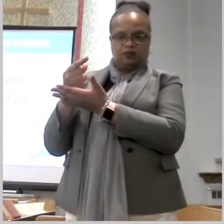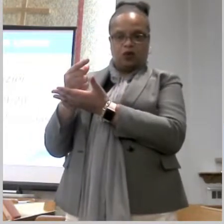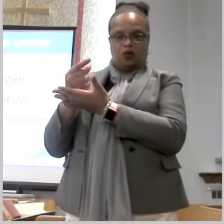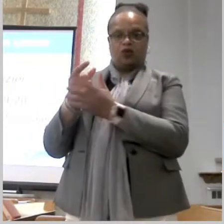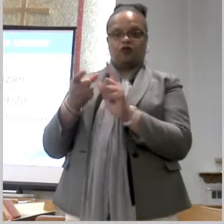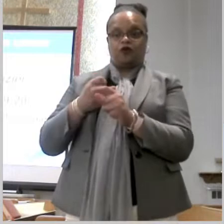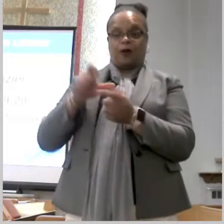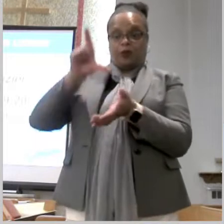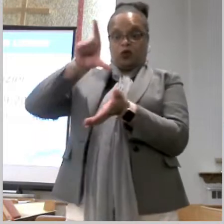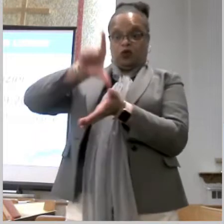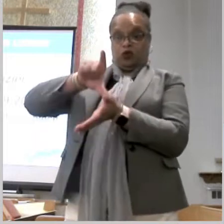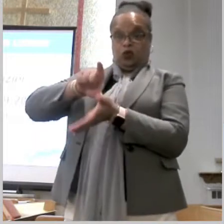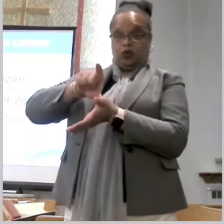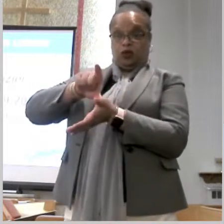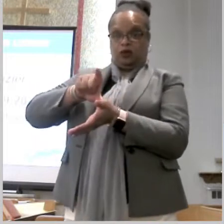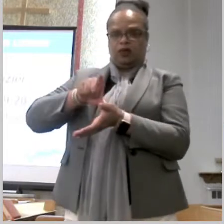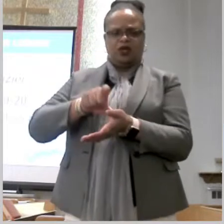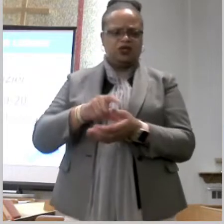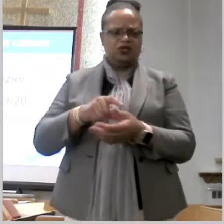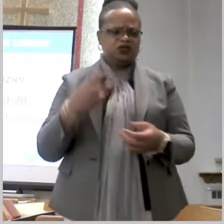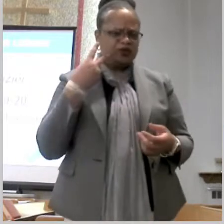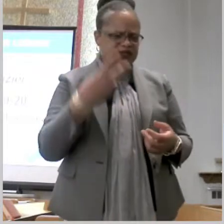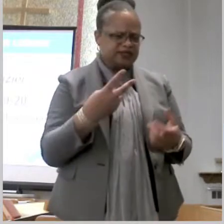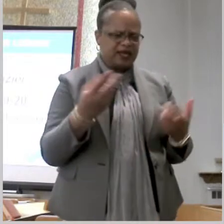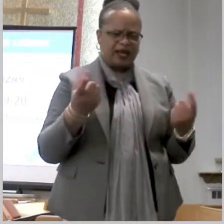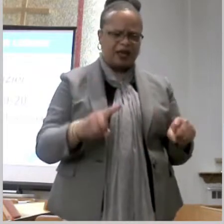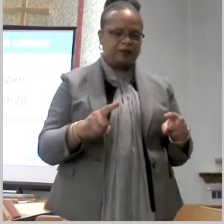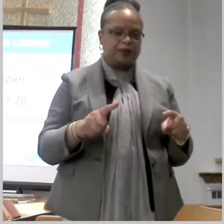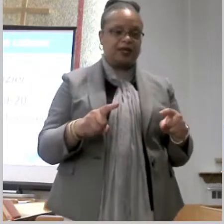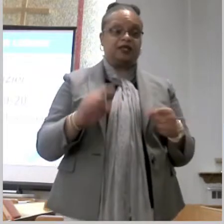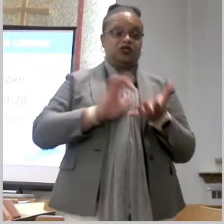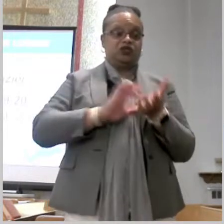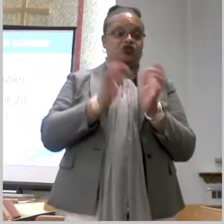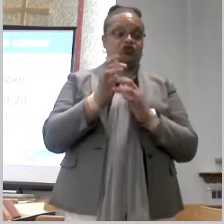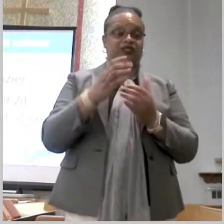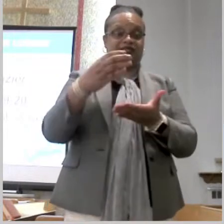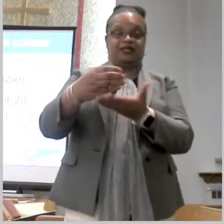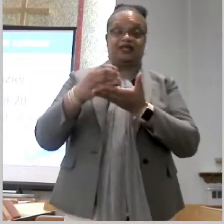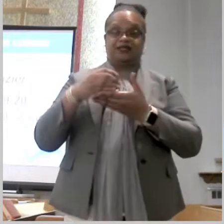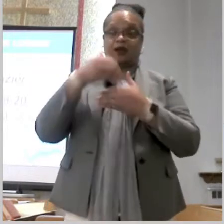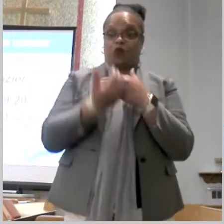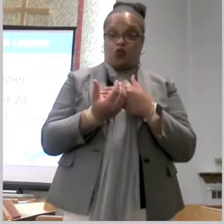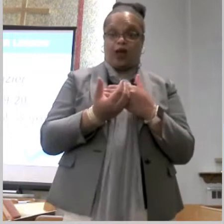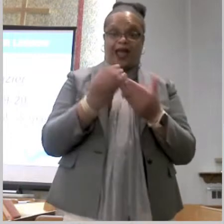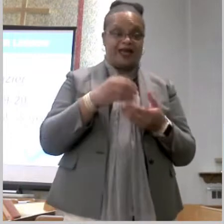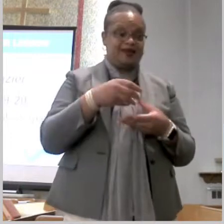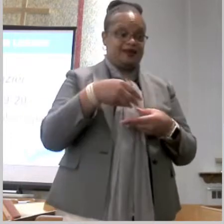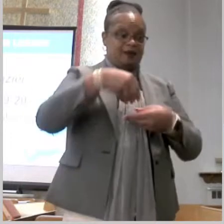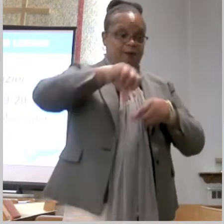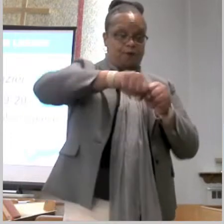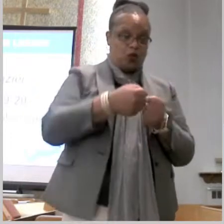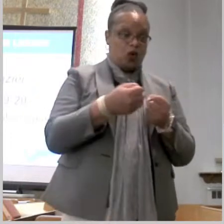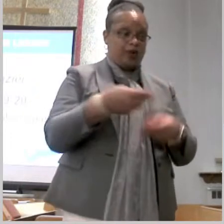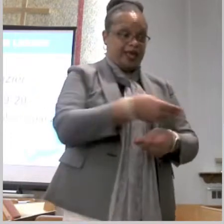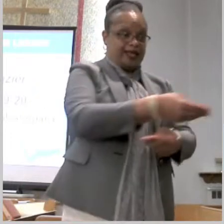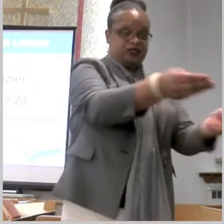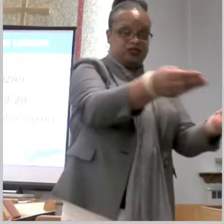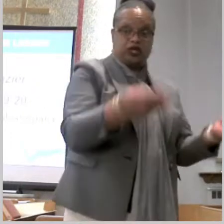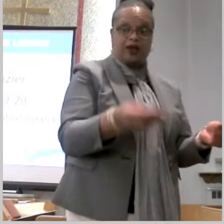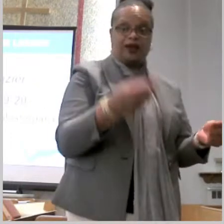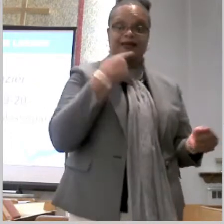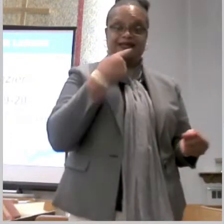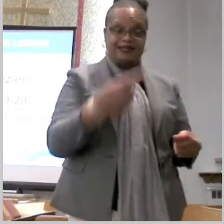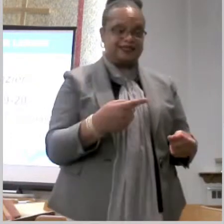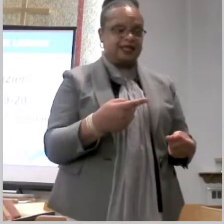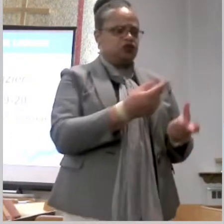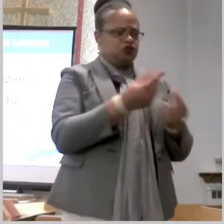disciples, he took the bread and gave thanks, broke it and said, "This is my body given to you. Do this in